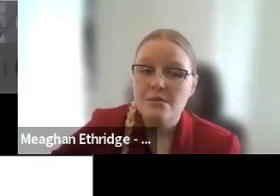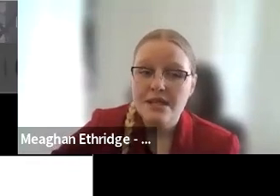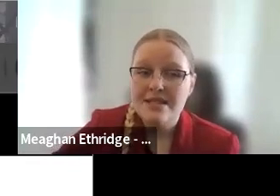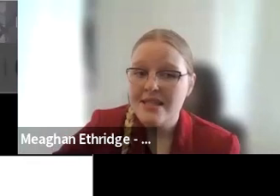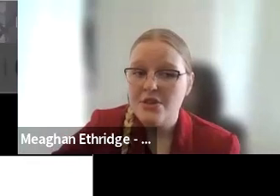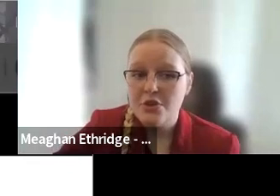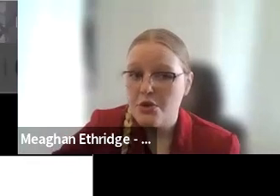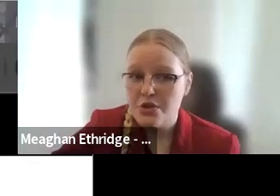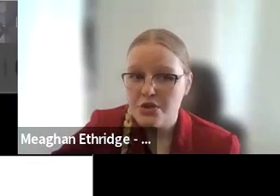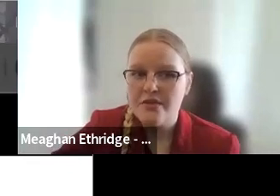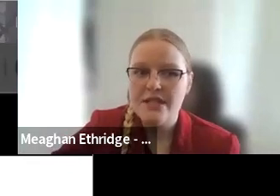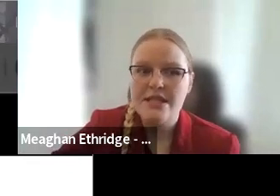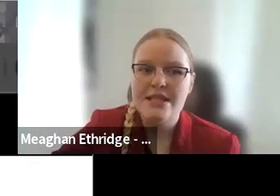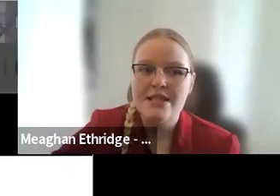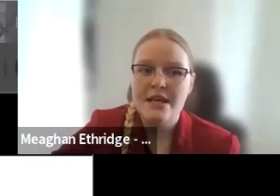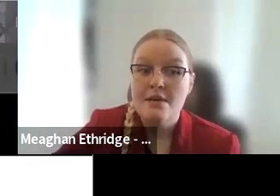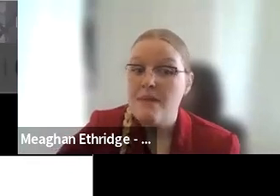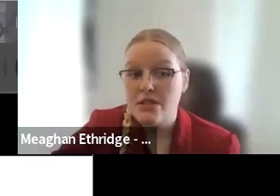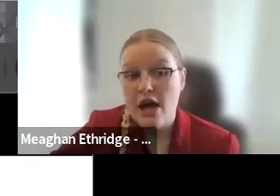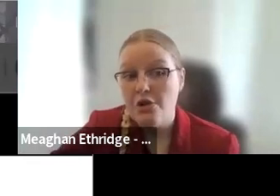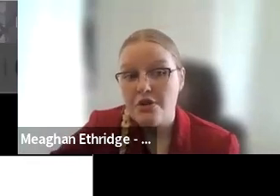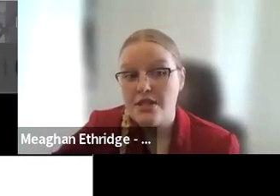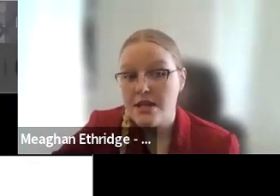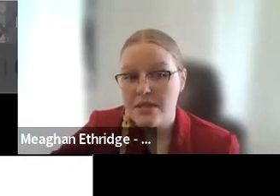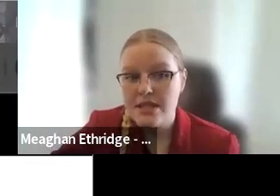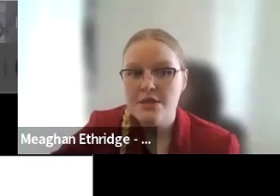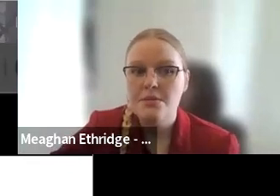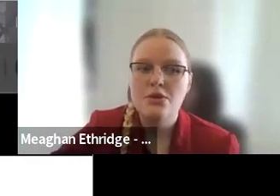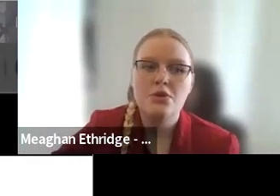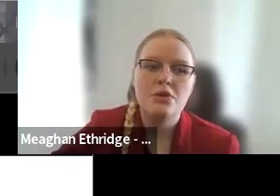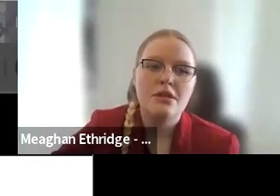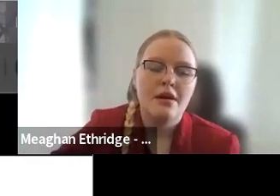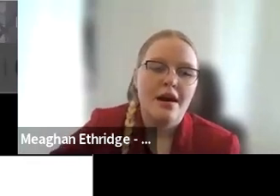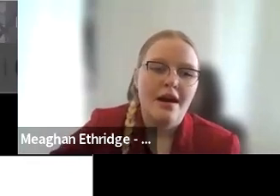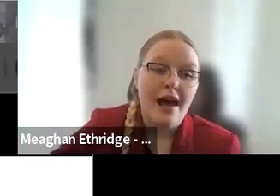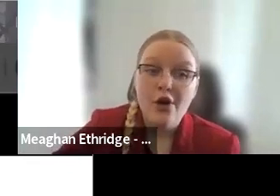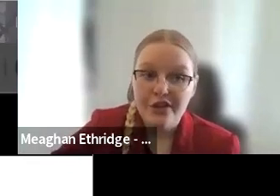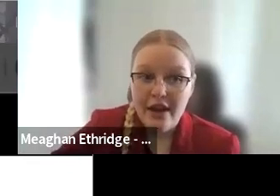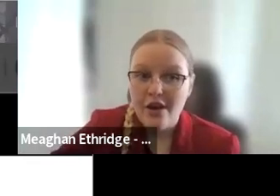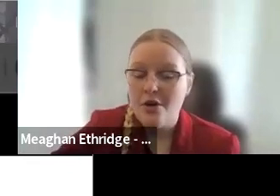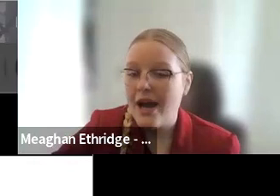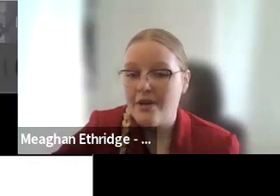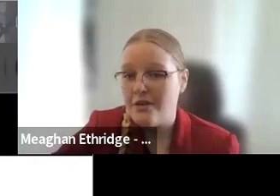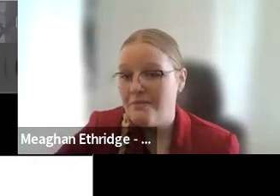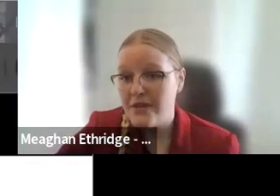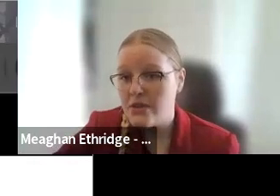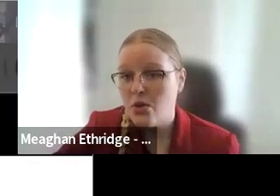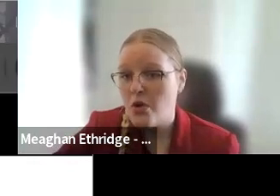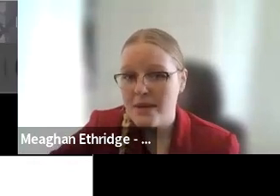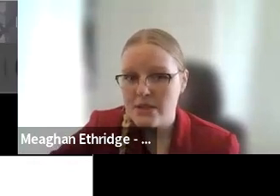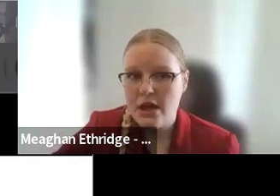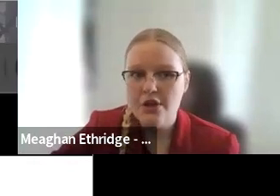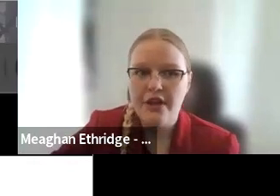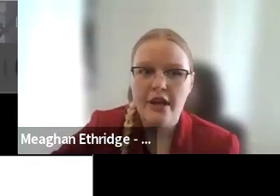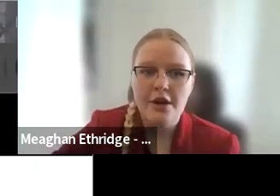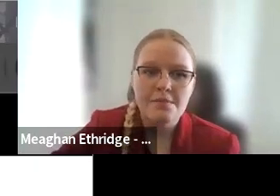food, family, senior, youth services, mental health or substance abuse, healthcare, either physical